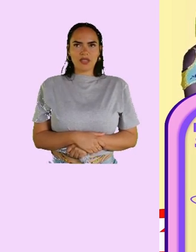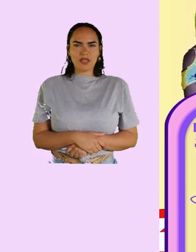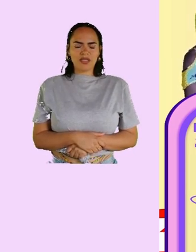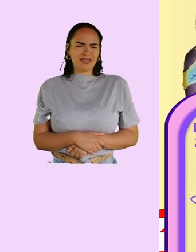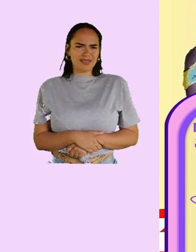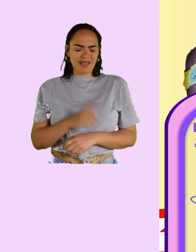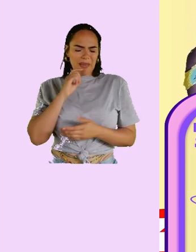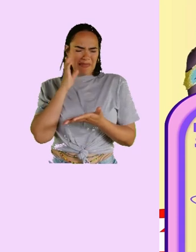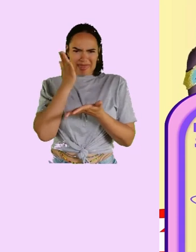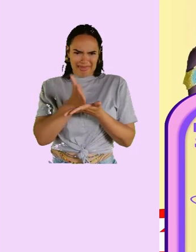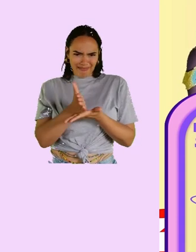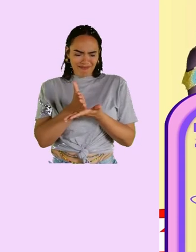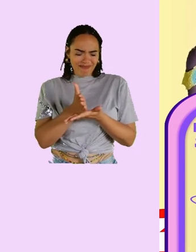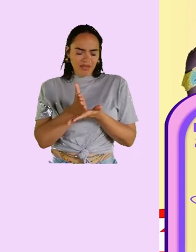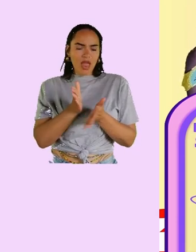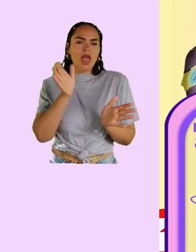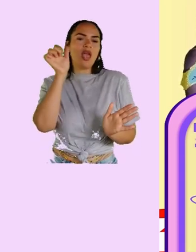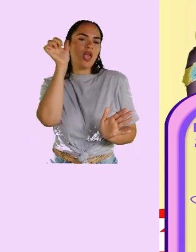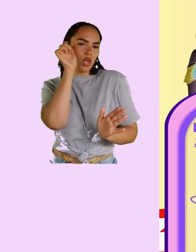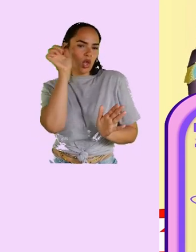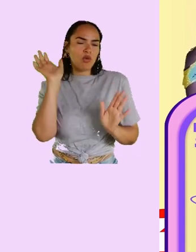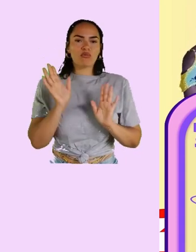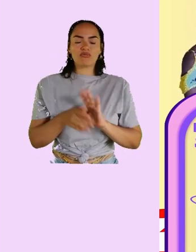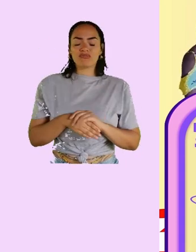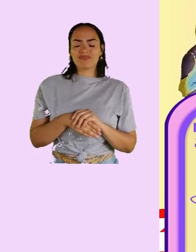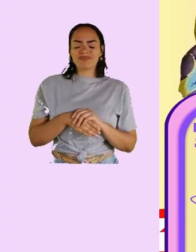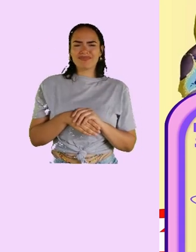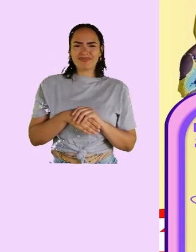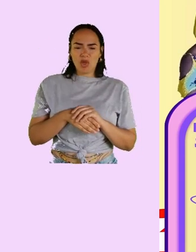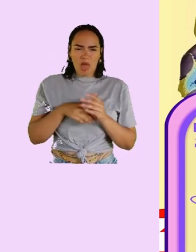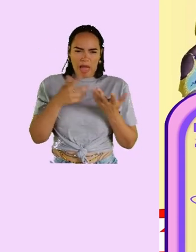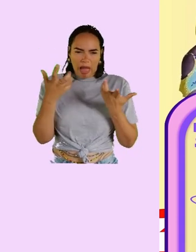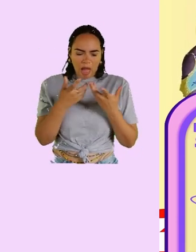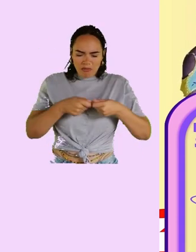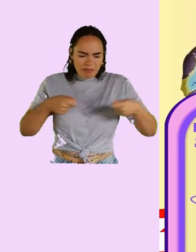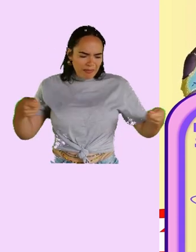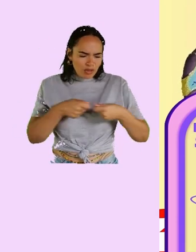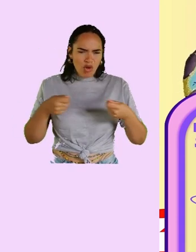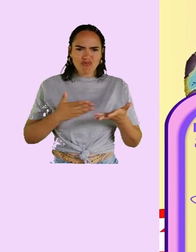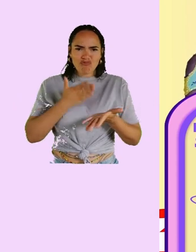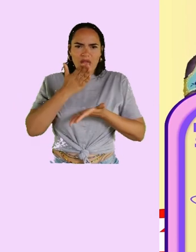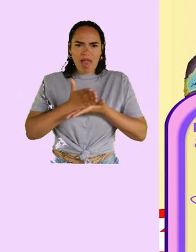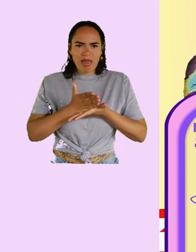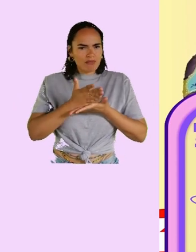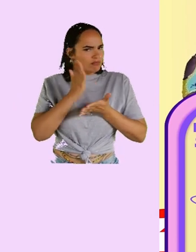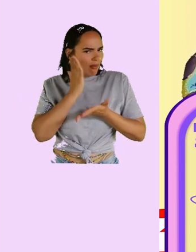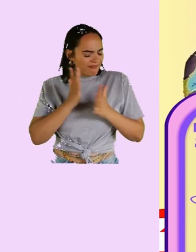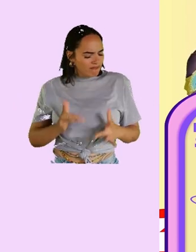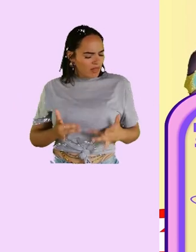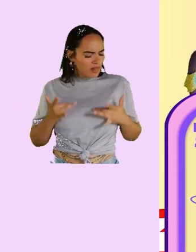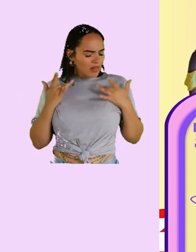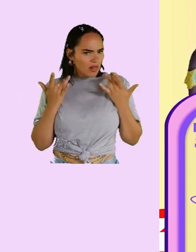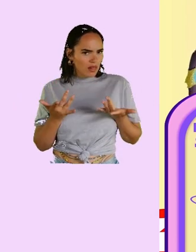I don't believe, I know. Realness isn't something you measure with a ruler. It's something you feel.